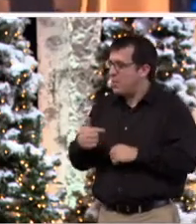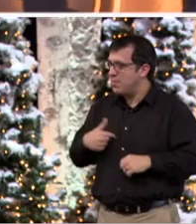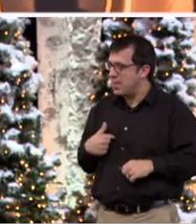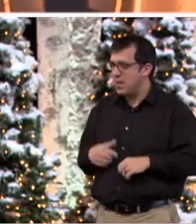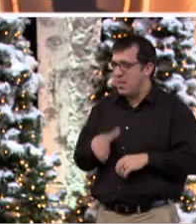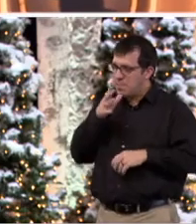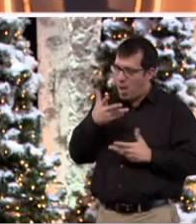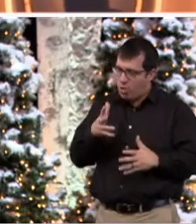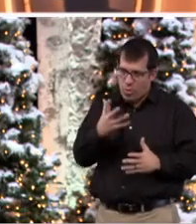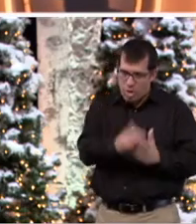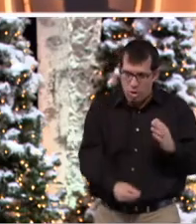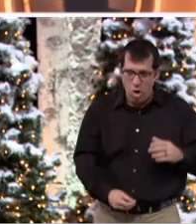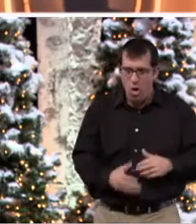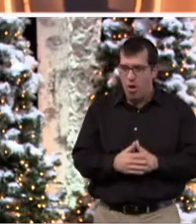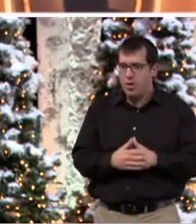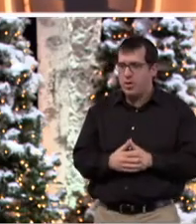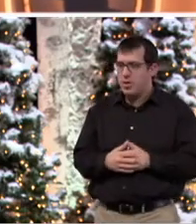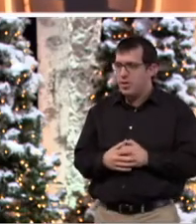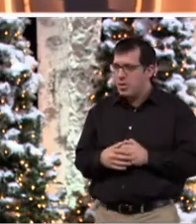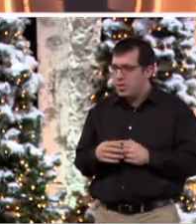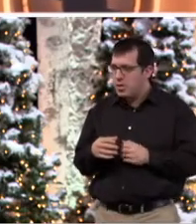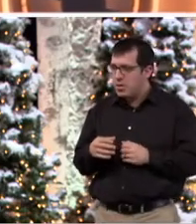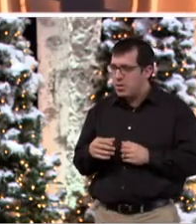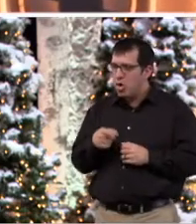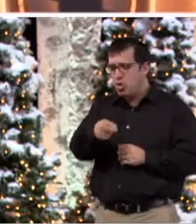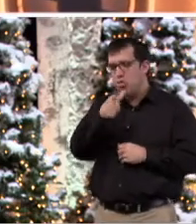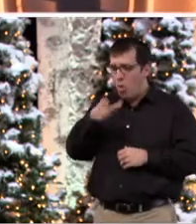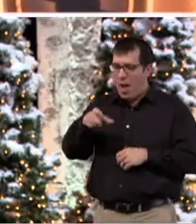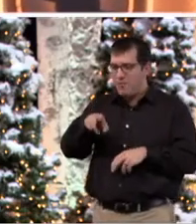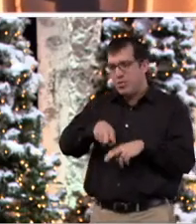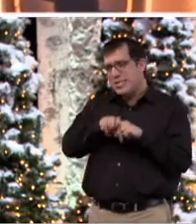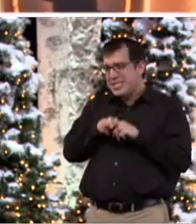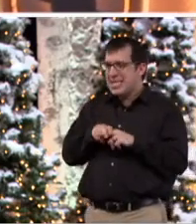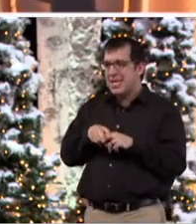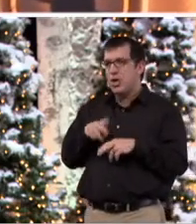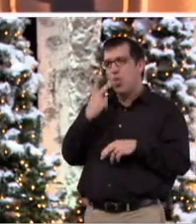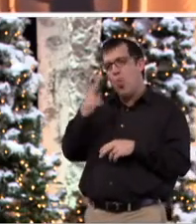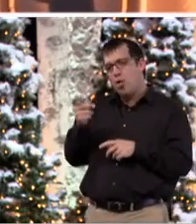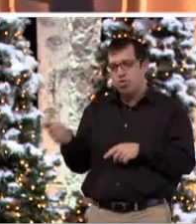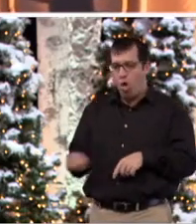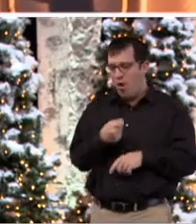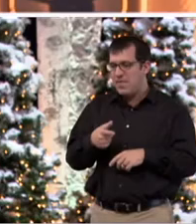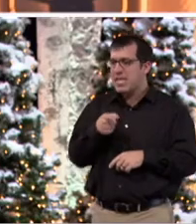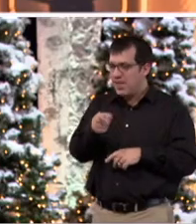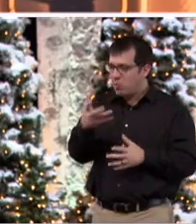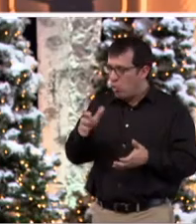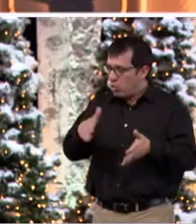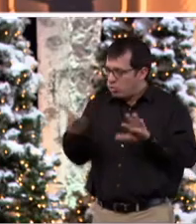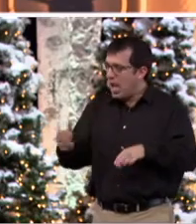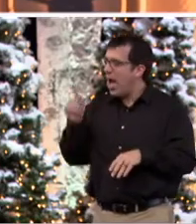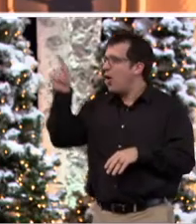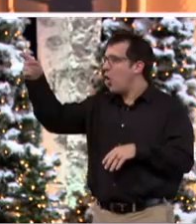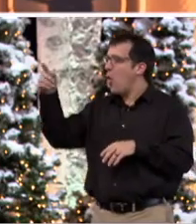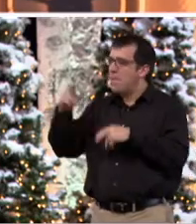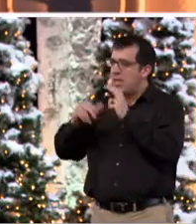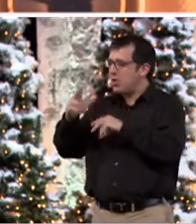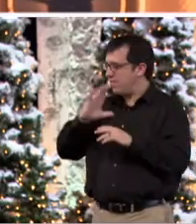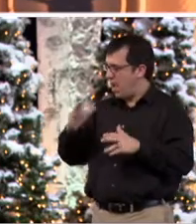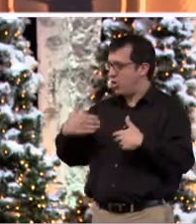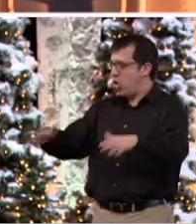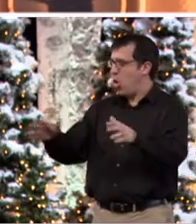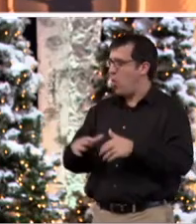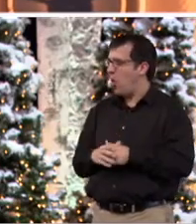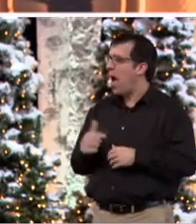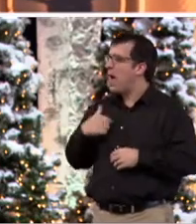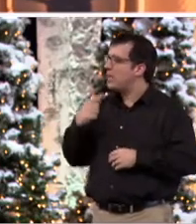gone. You're not the kind of guy to sit in an easy chair and watch a golf show. So if you want to die on the field, that's okay.